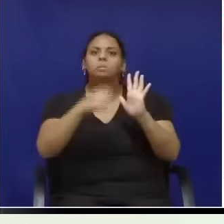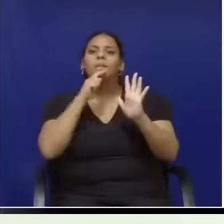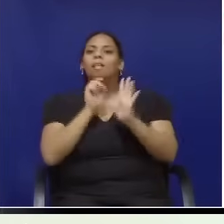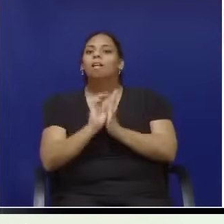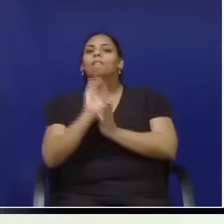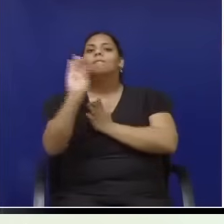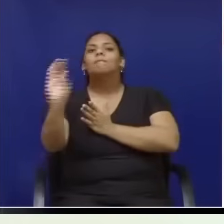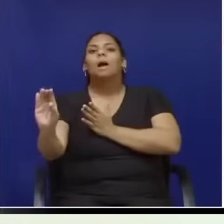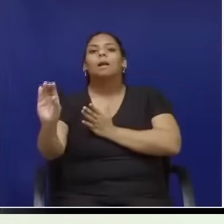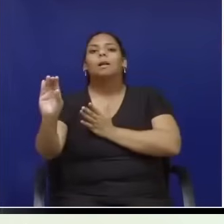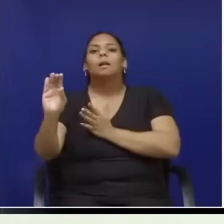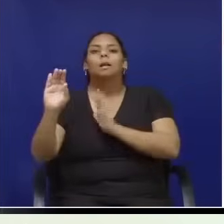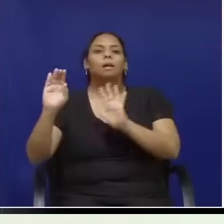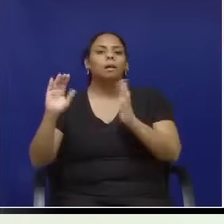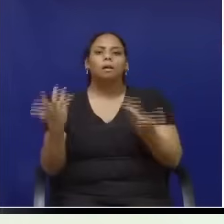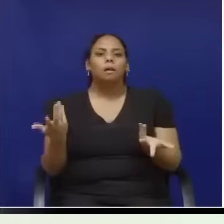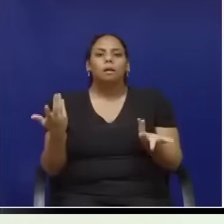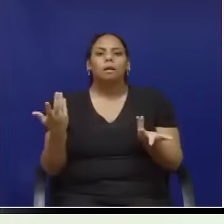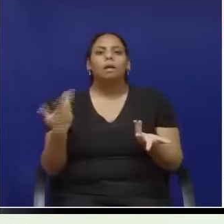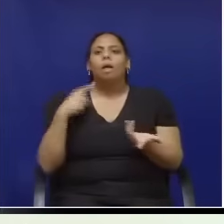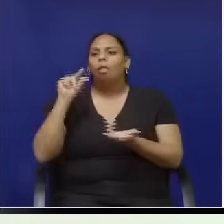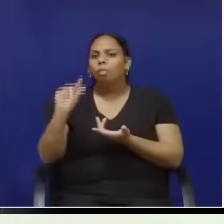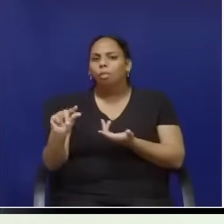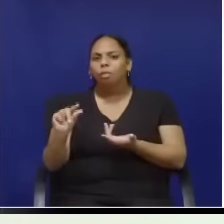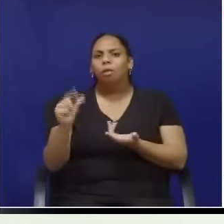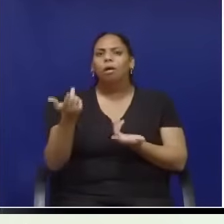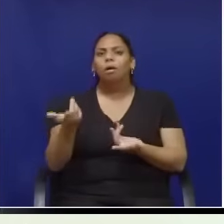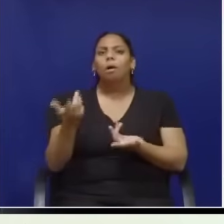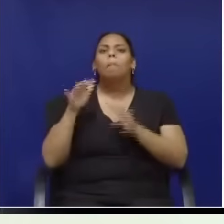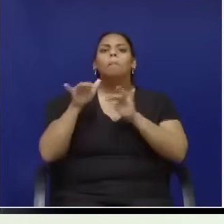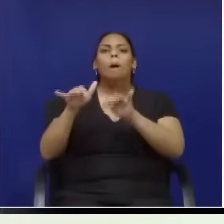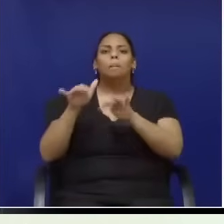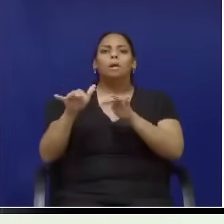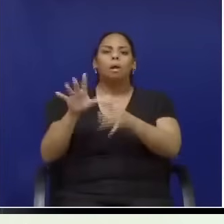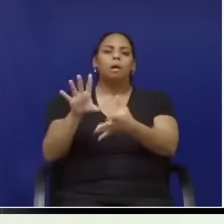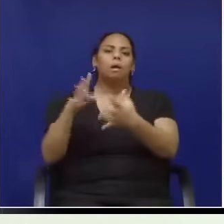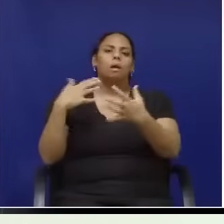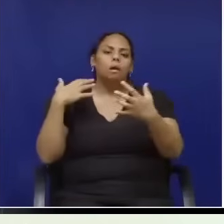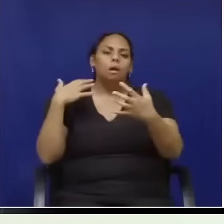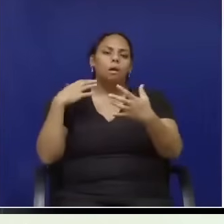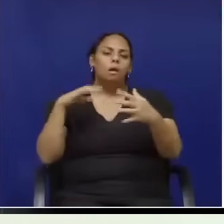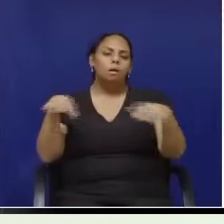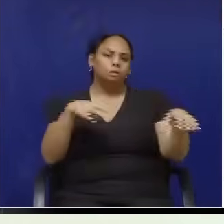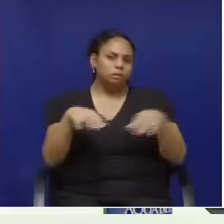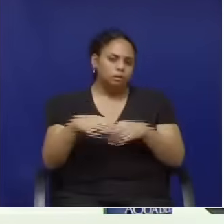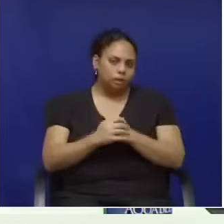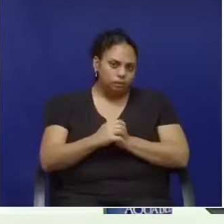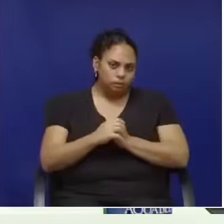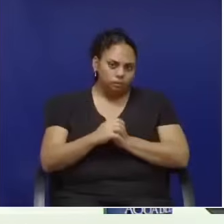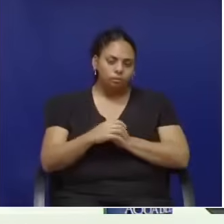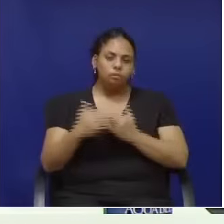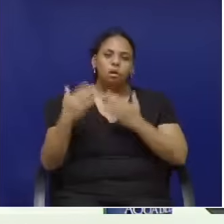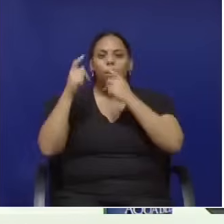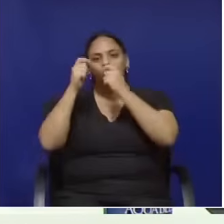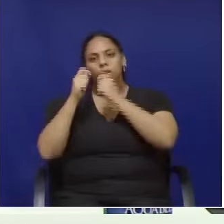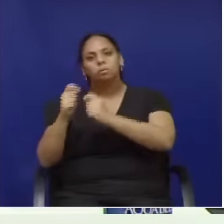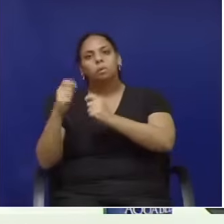that transition risks becoming little more than a public relations exercise. Thank you. The Honourable Minister.